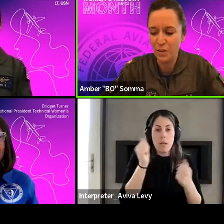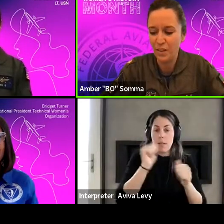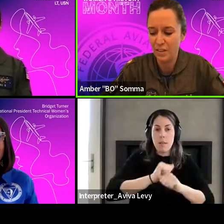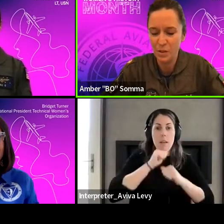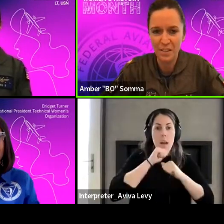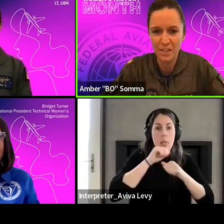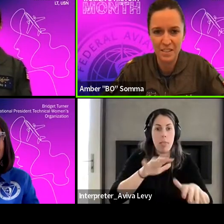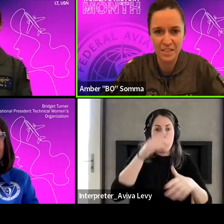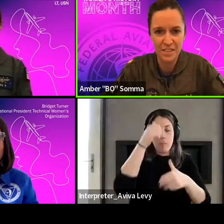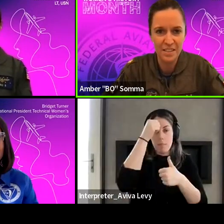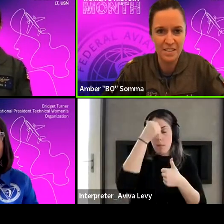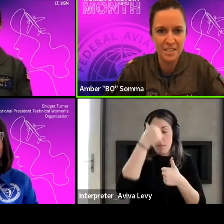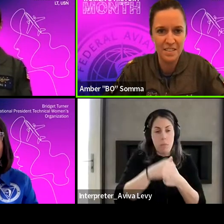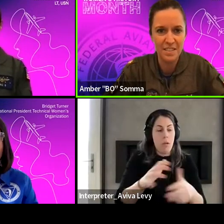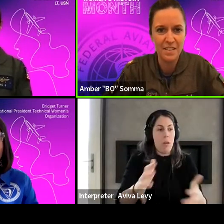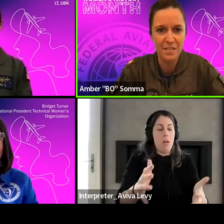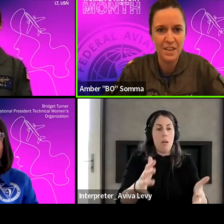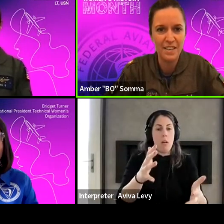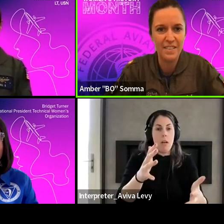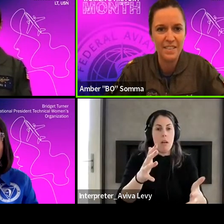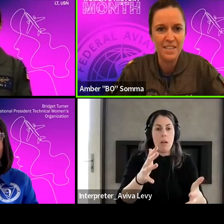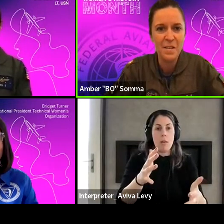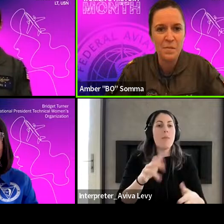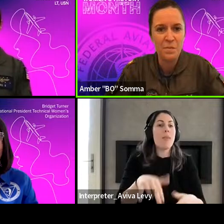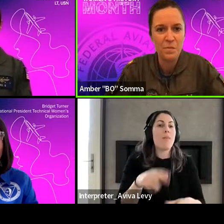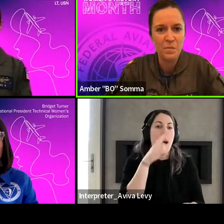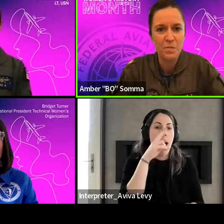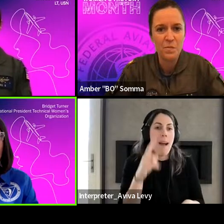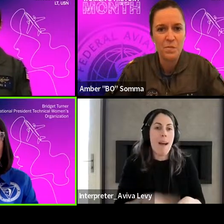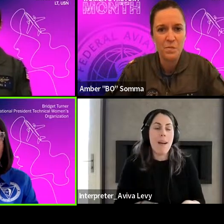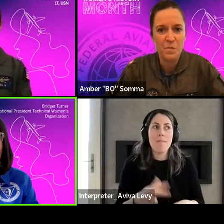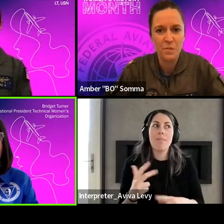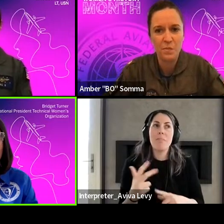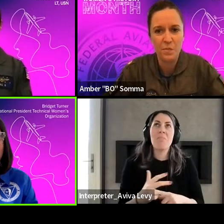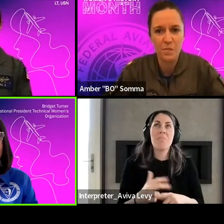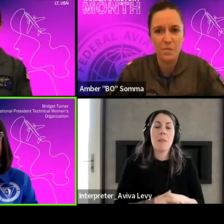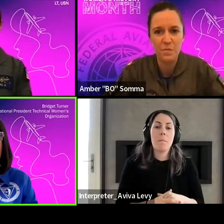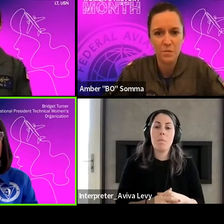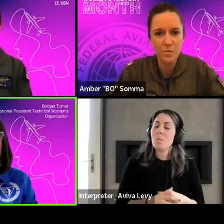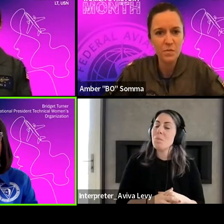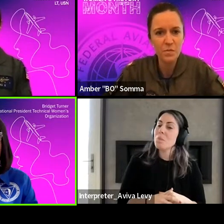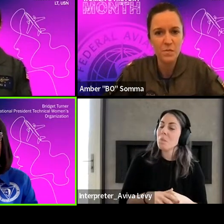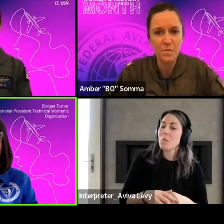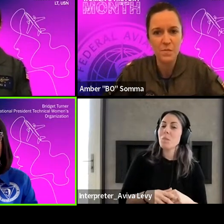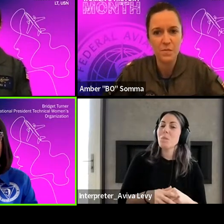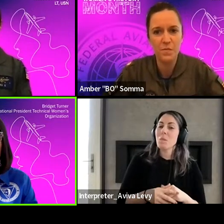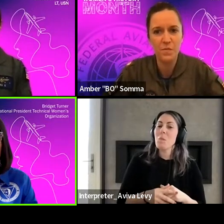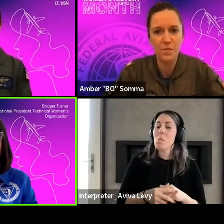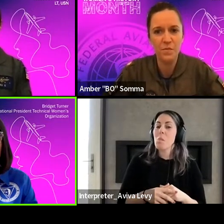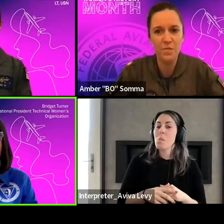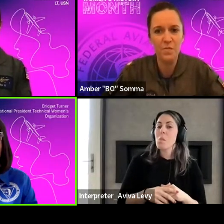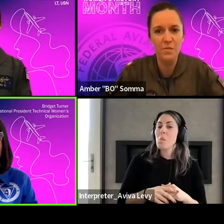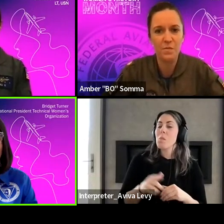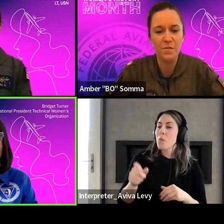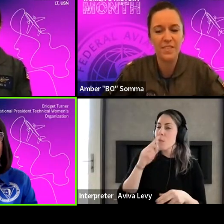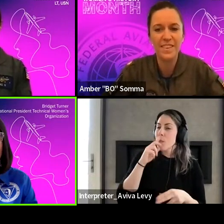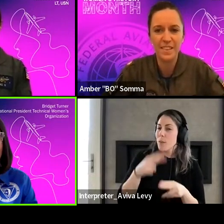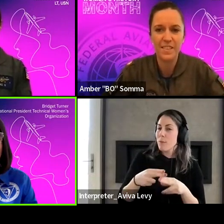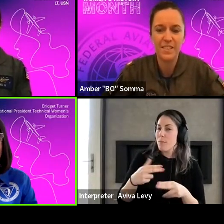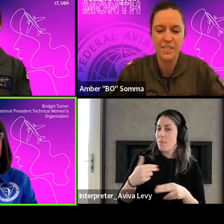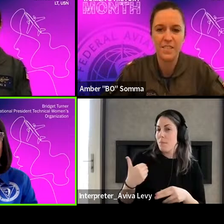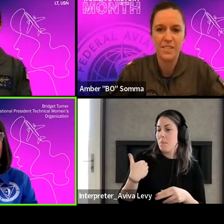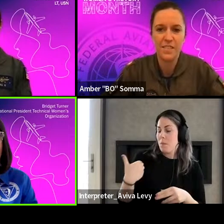are some of the fun experiences that I've had. I'm gonna come back to, I'm coming back to what a statement you made,